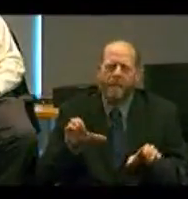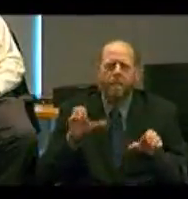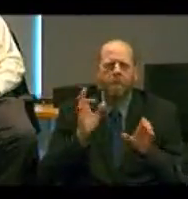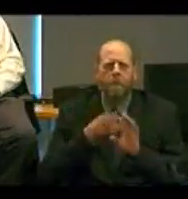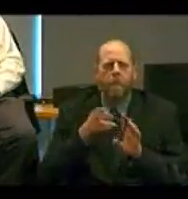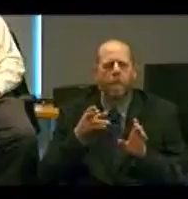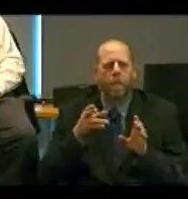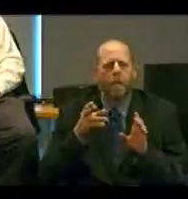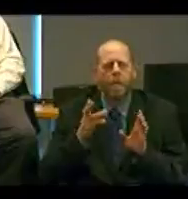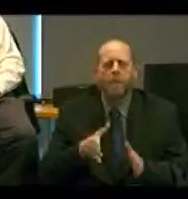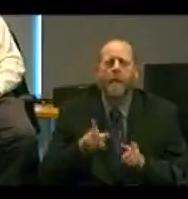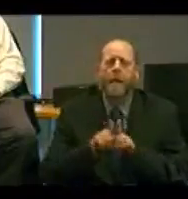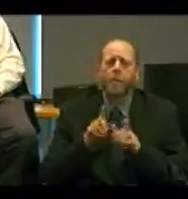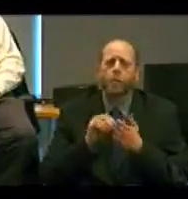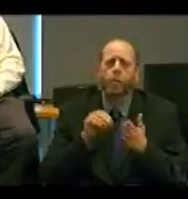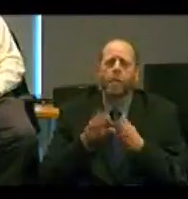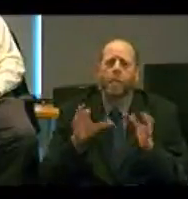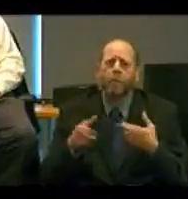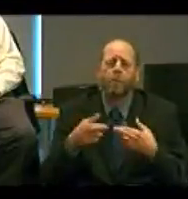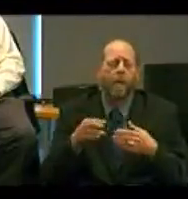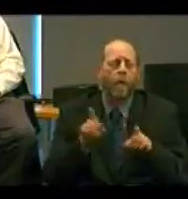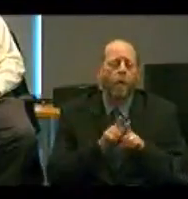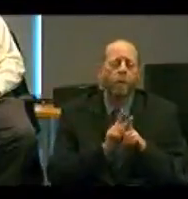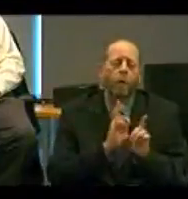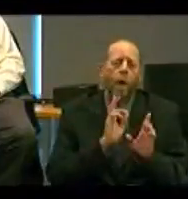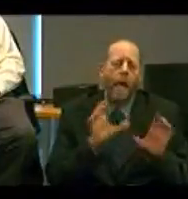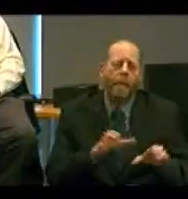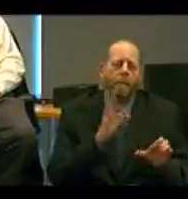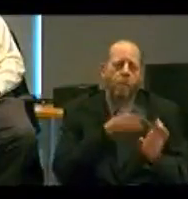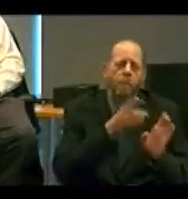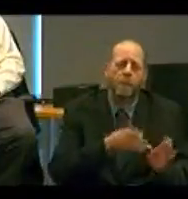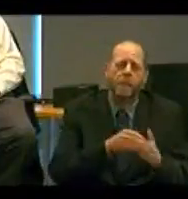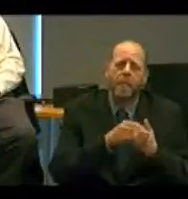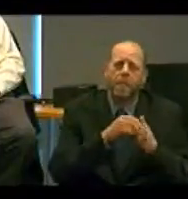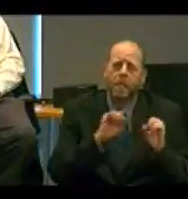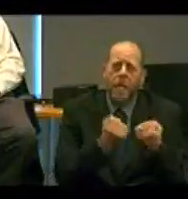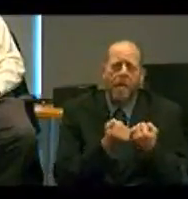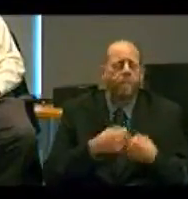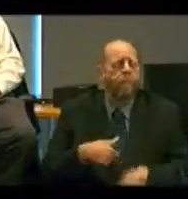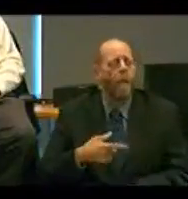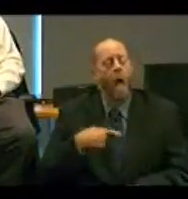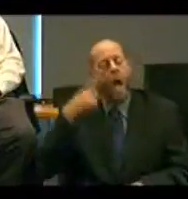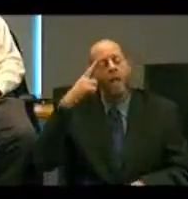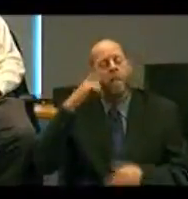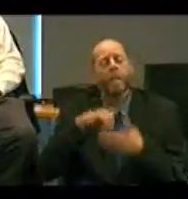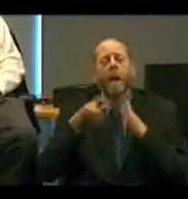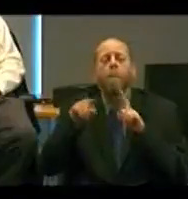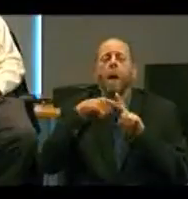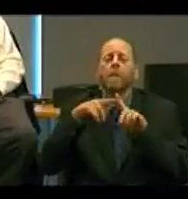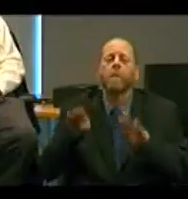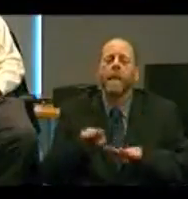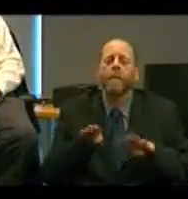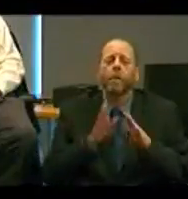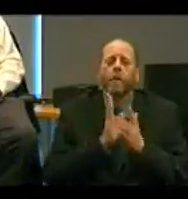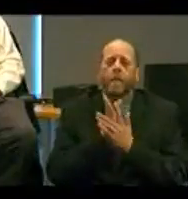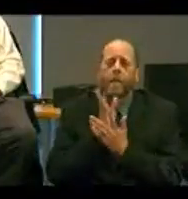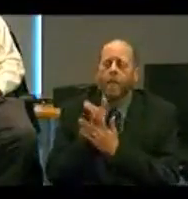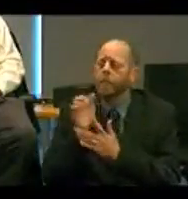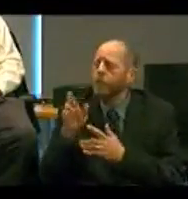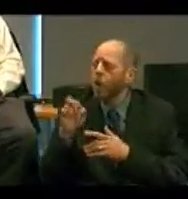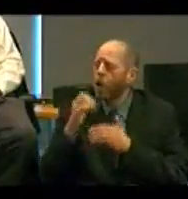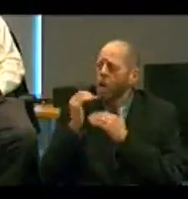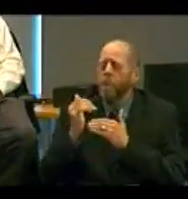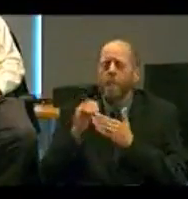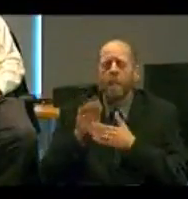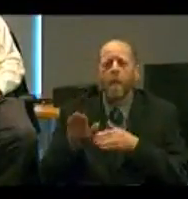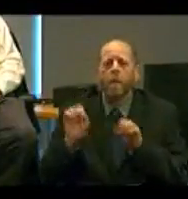learners in the classroom, and also ultimately active participants in society. I think that positive behavioral interventions are